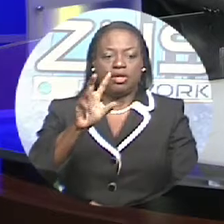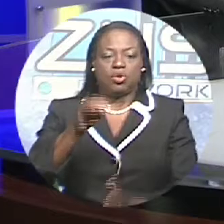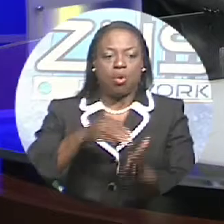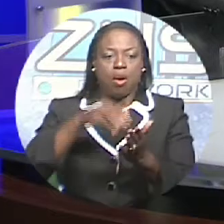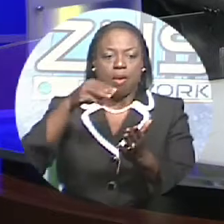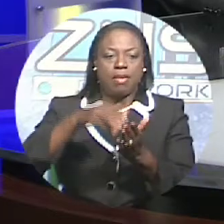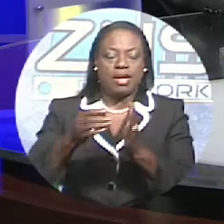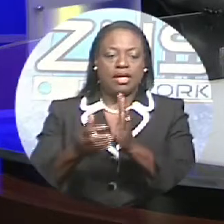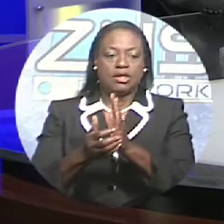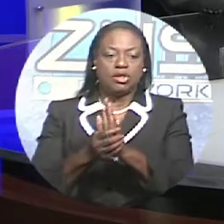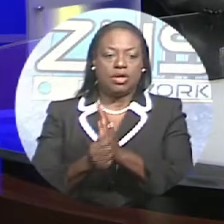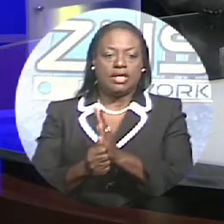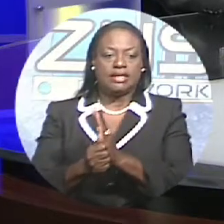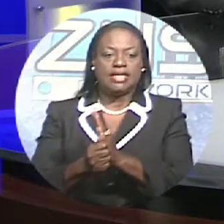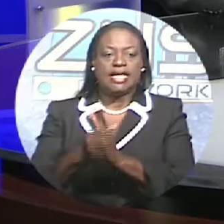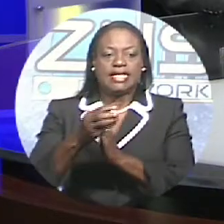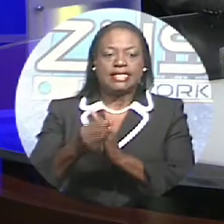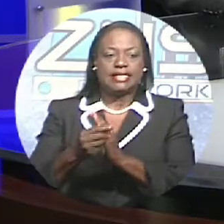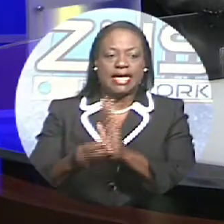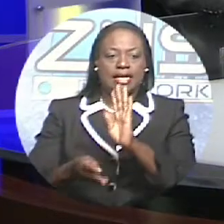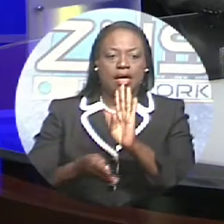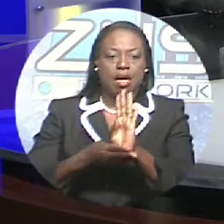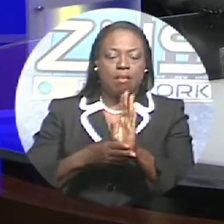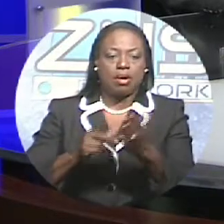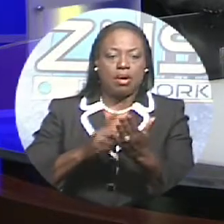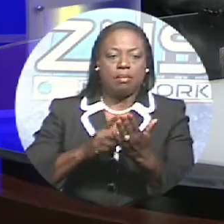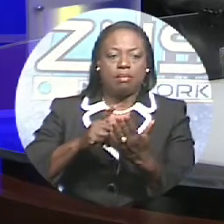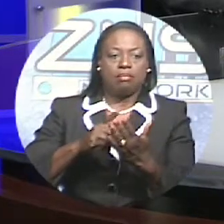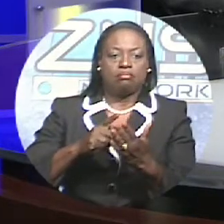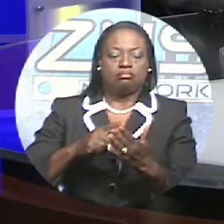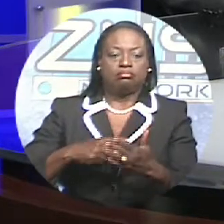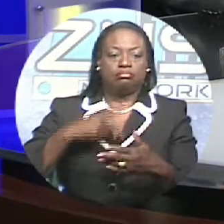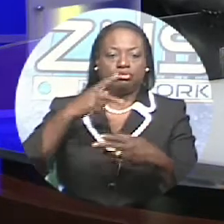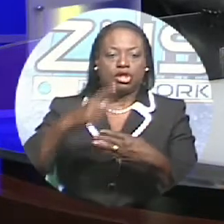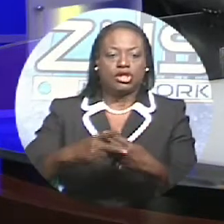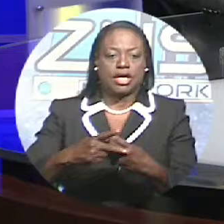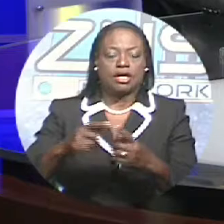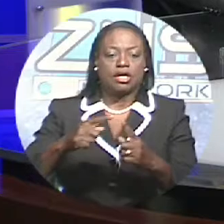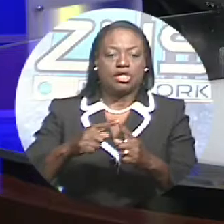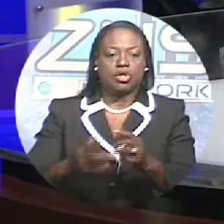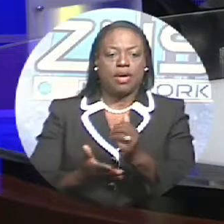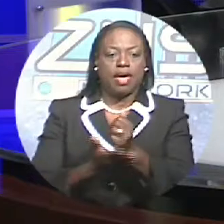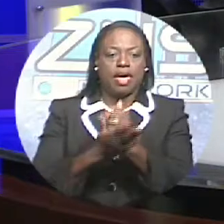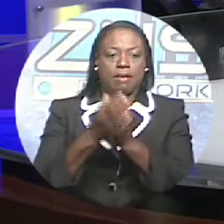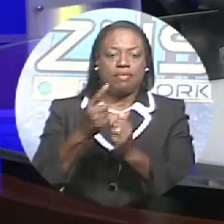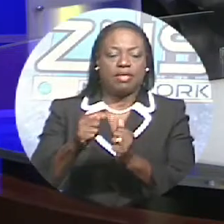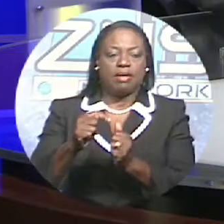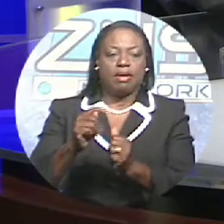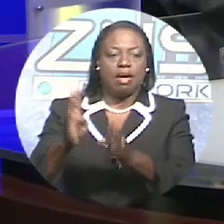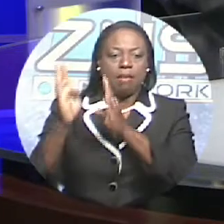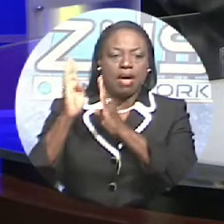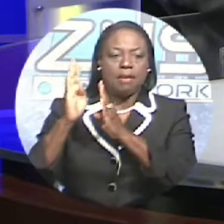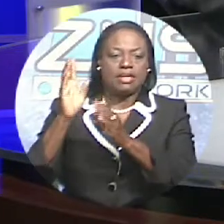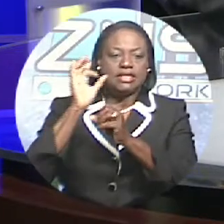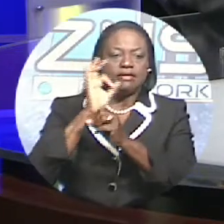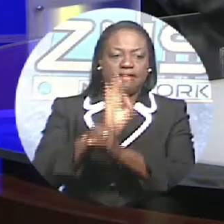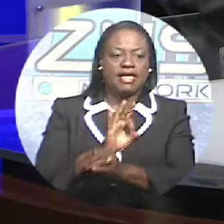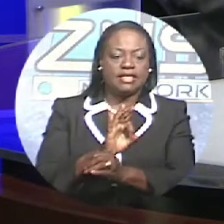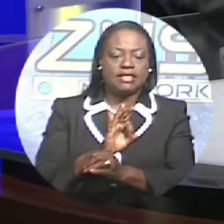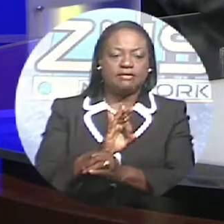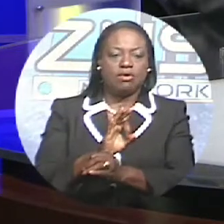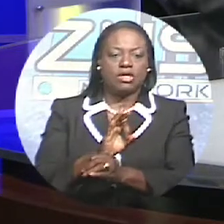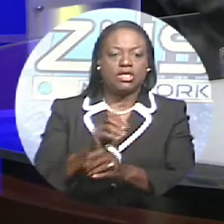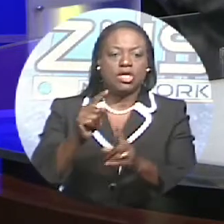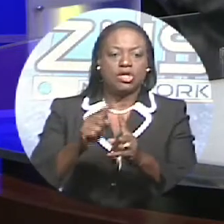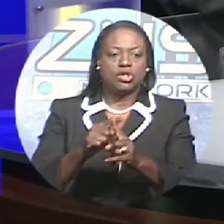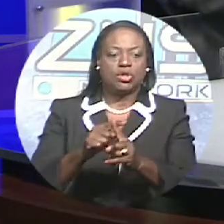million Sandy Bottom project that's expected to equip the Royal Bahamas Defense Force to better man Bahamian borders is progressing steadily with the completion